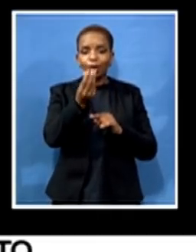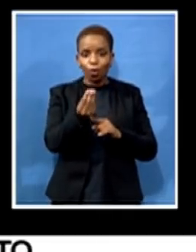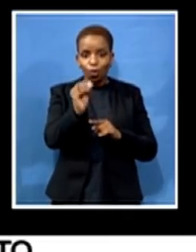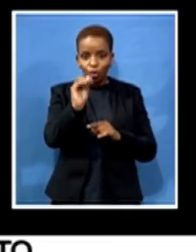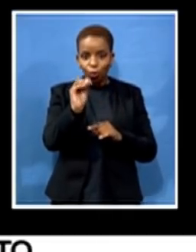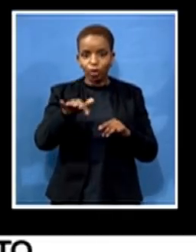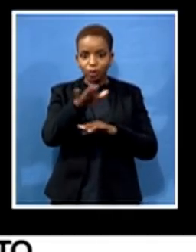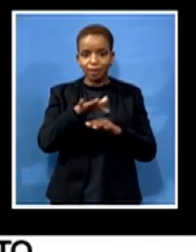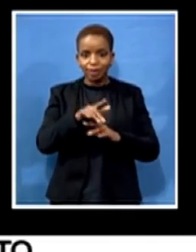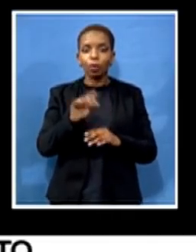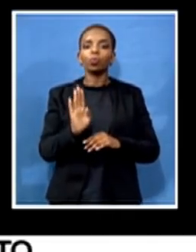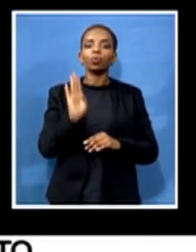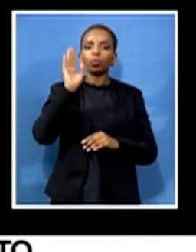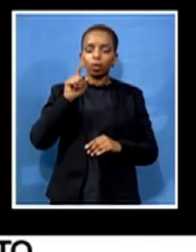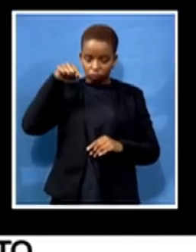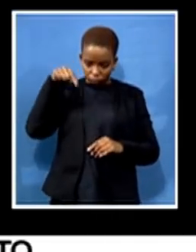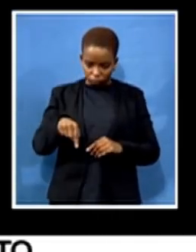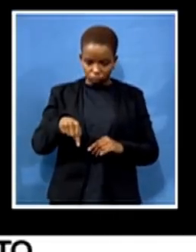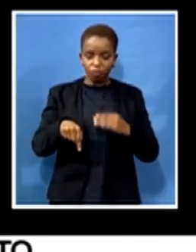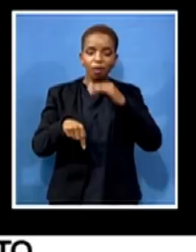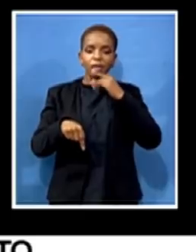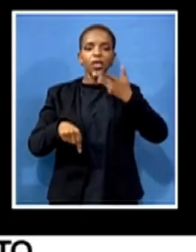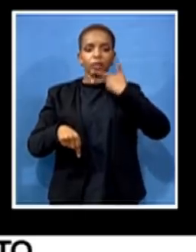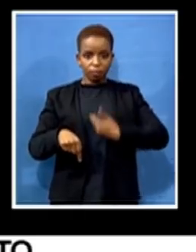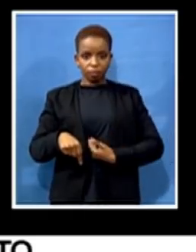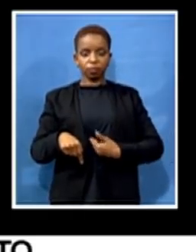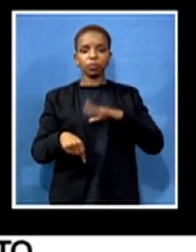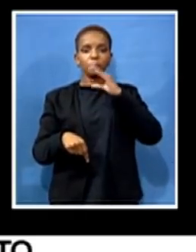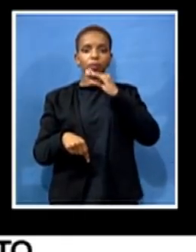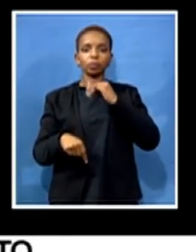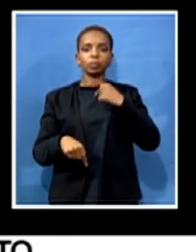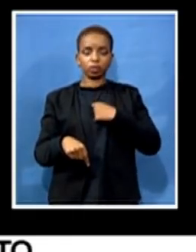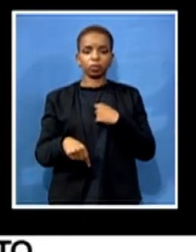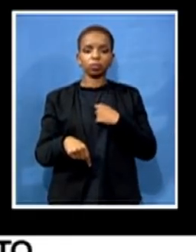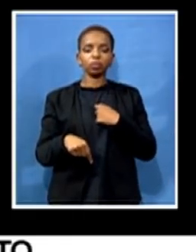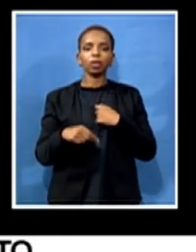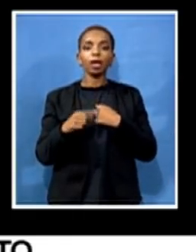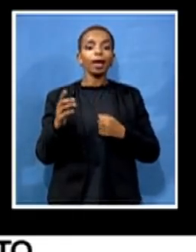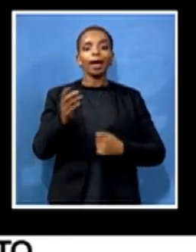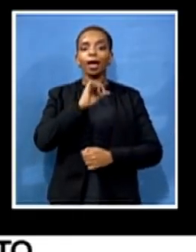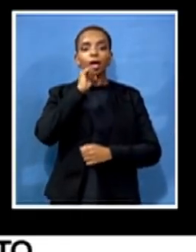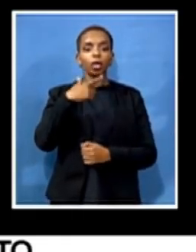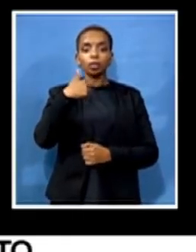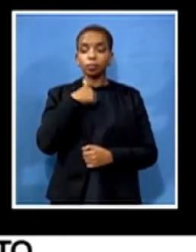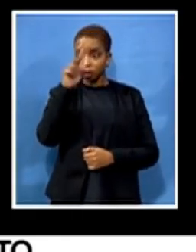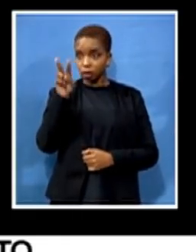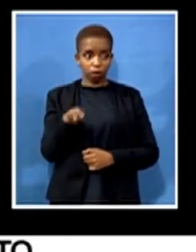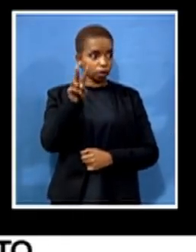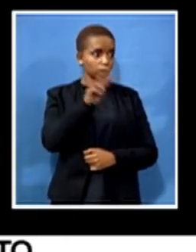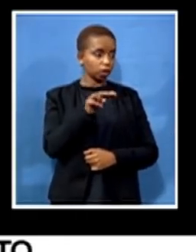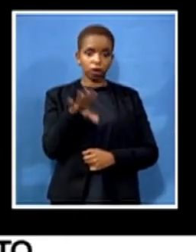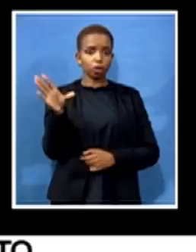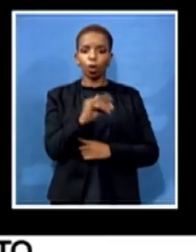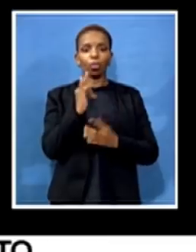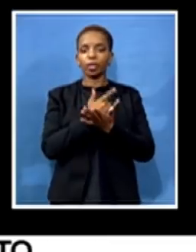speak. It's not necessarily, I'm not necessarily seeing all the Chair, chats. you are making So you raise the your hand rules as you and go I get ahead. the indication.